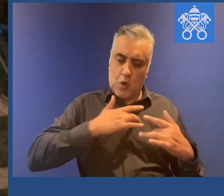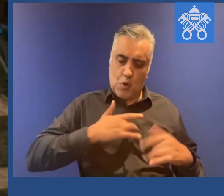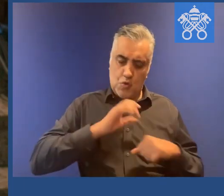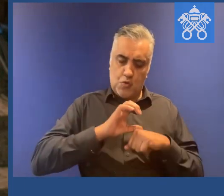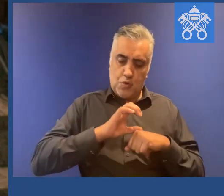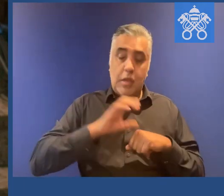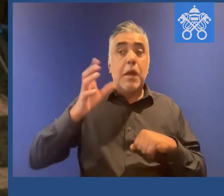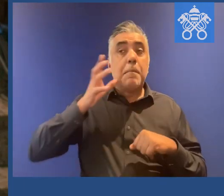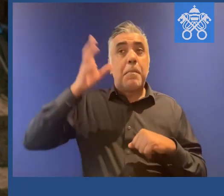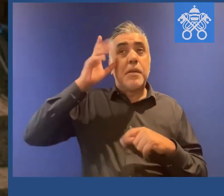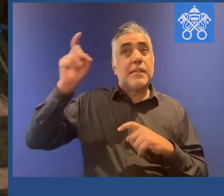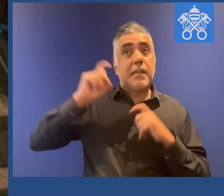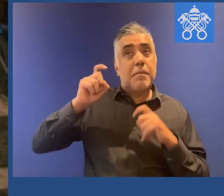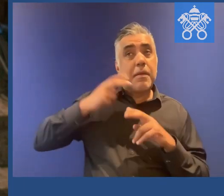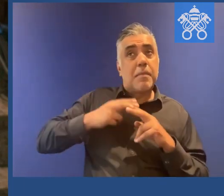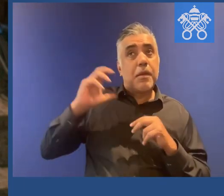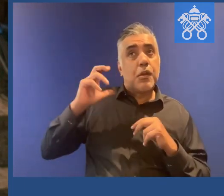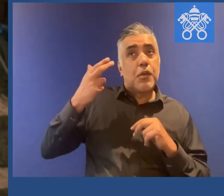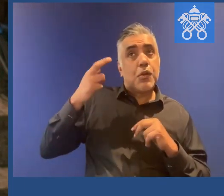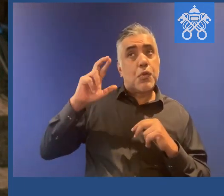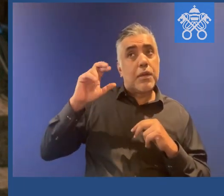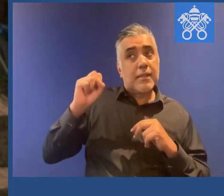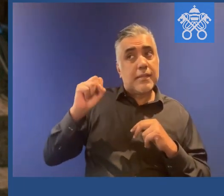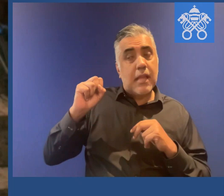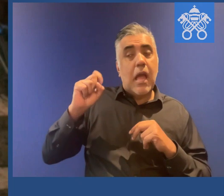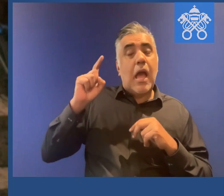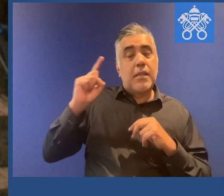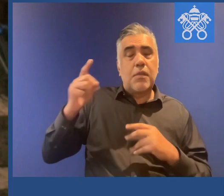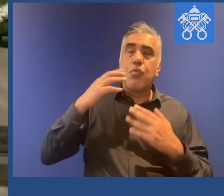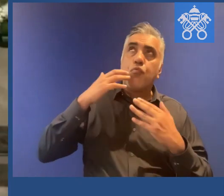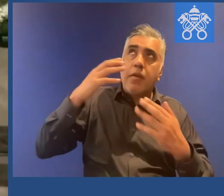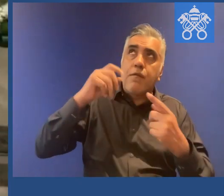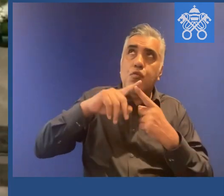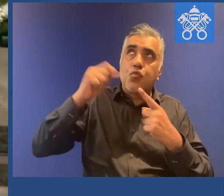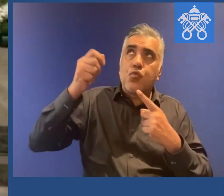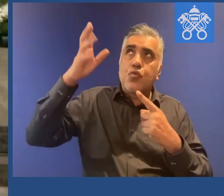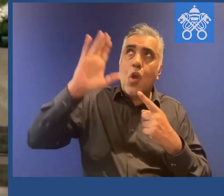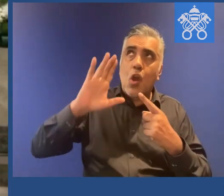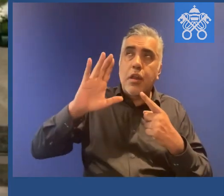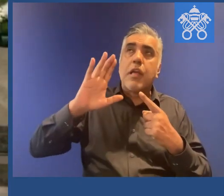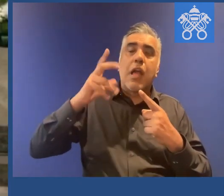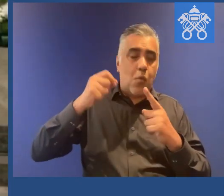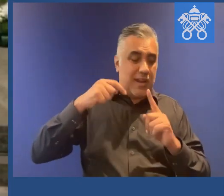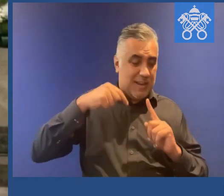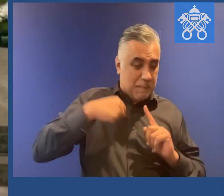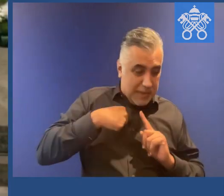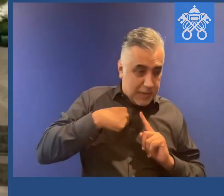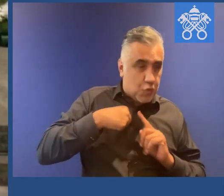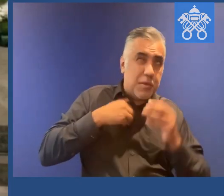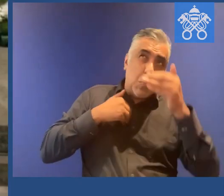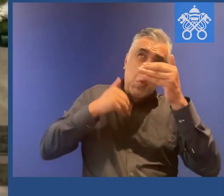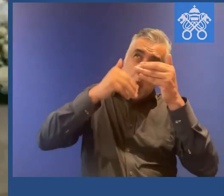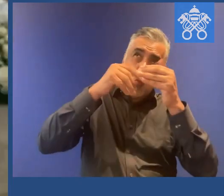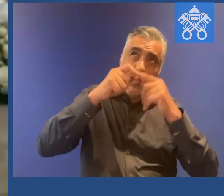My parents gave me the name Chris, as they were grateful to God and wanted me to be closer to